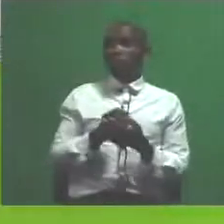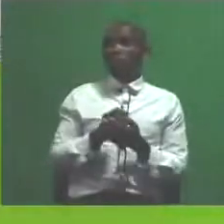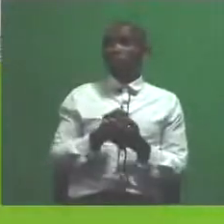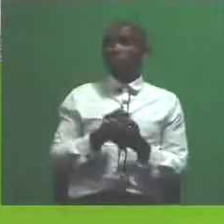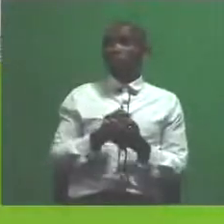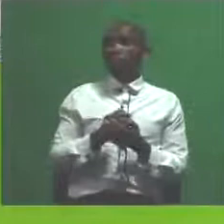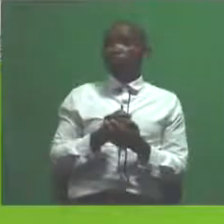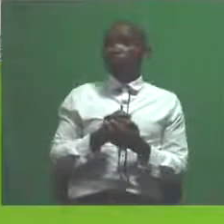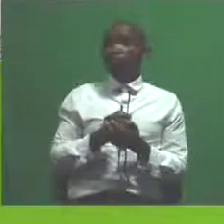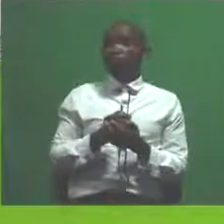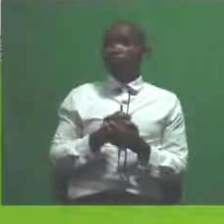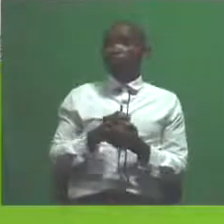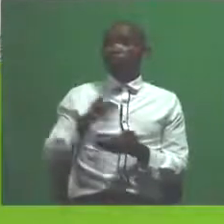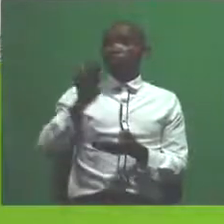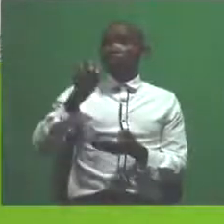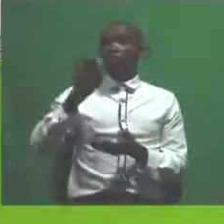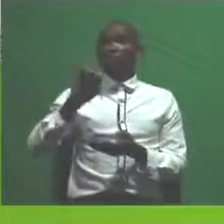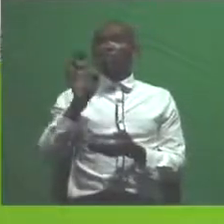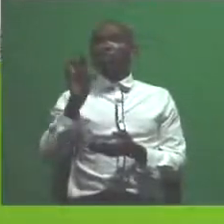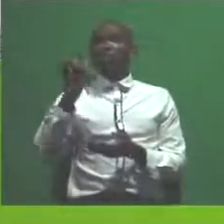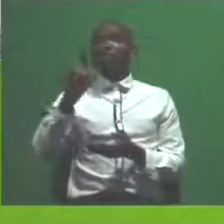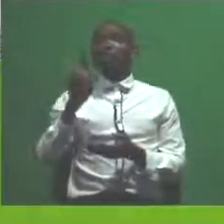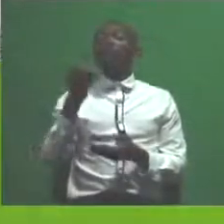Yes. Mohammed.